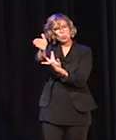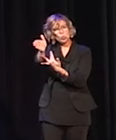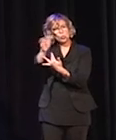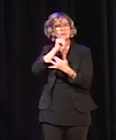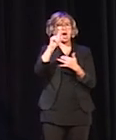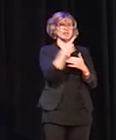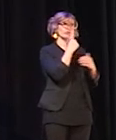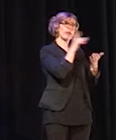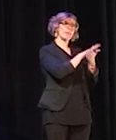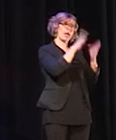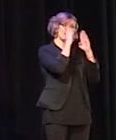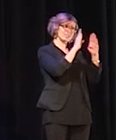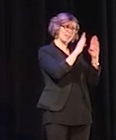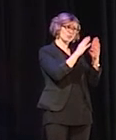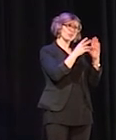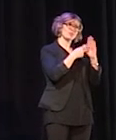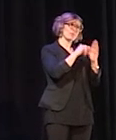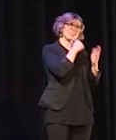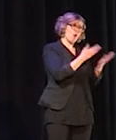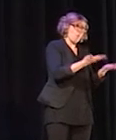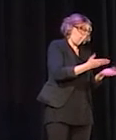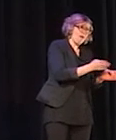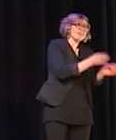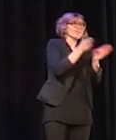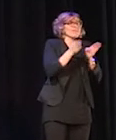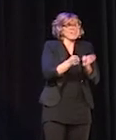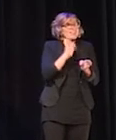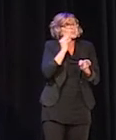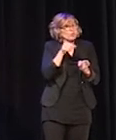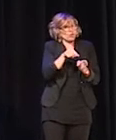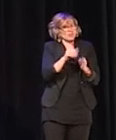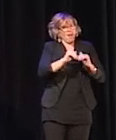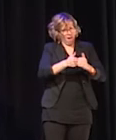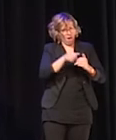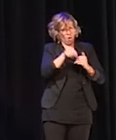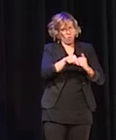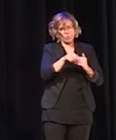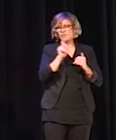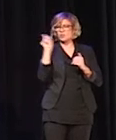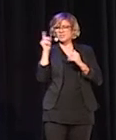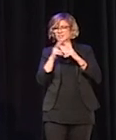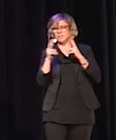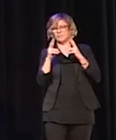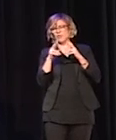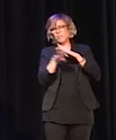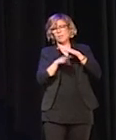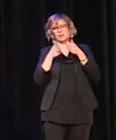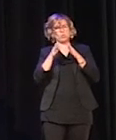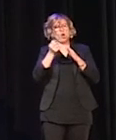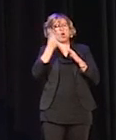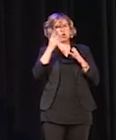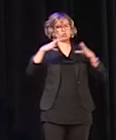attention, right? It's not the what, it's the how. So this is just a very basic understanding of that space. There's four